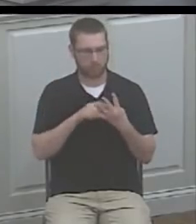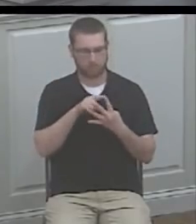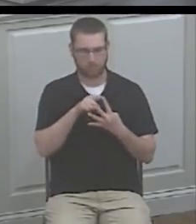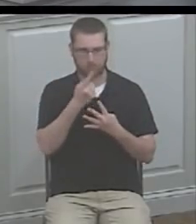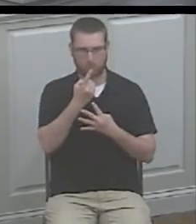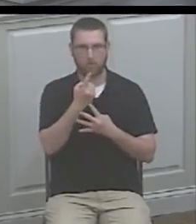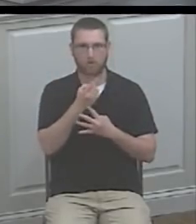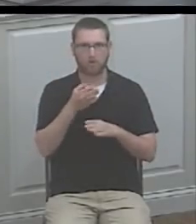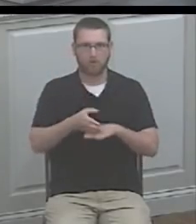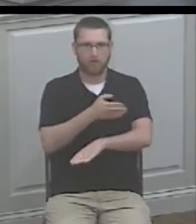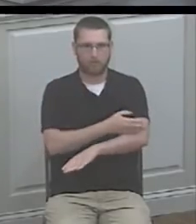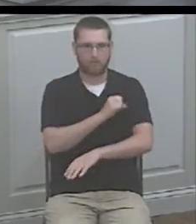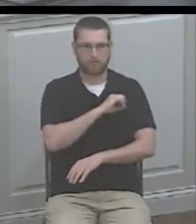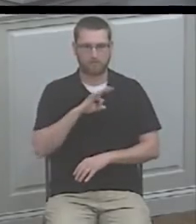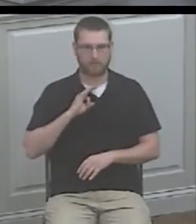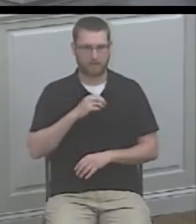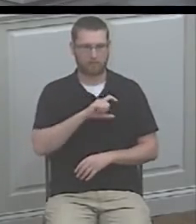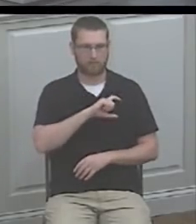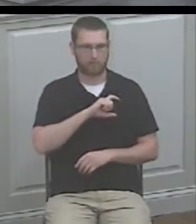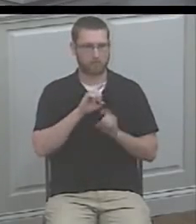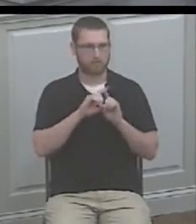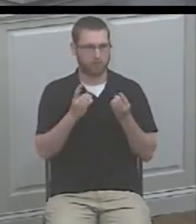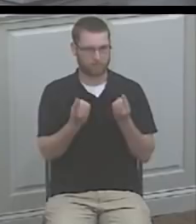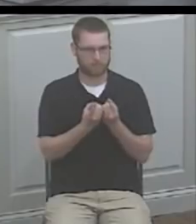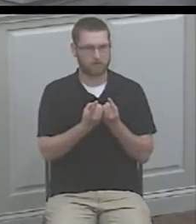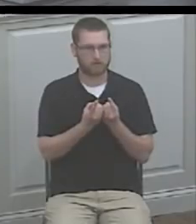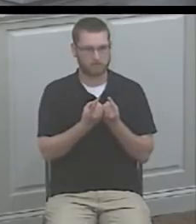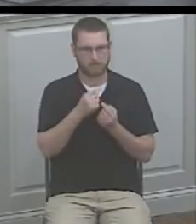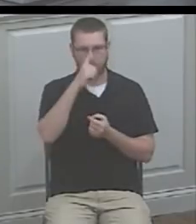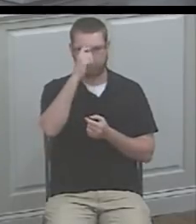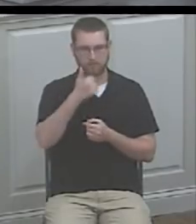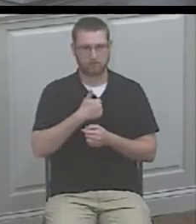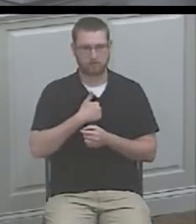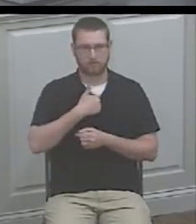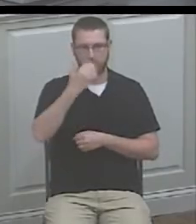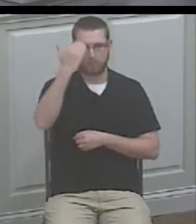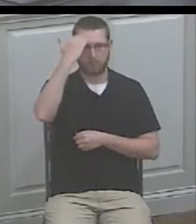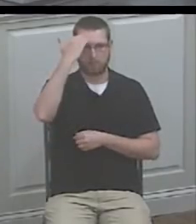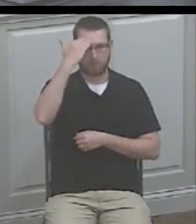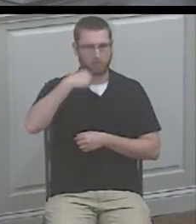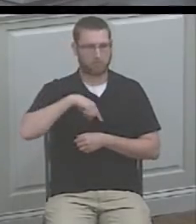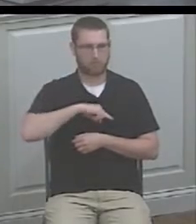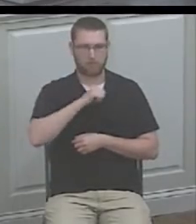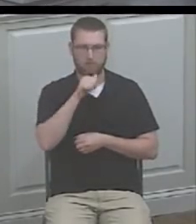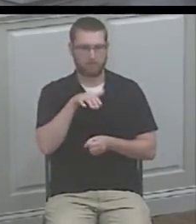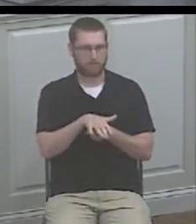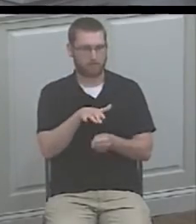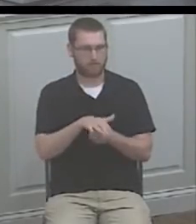improving our staffing at our police department, because I knew that we didn't have enough